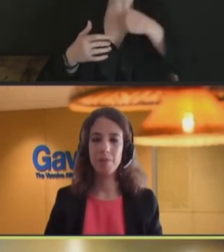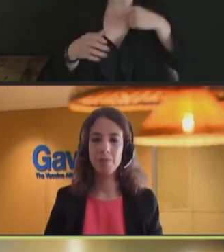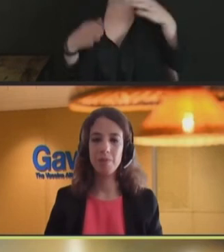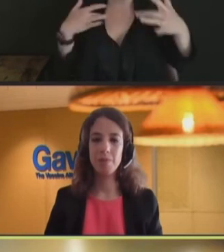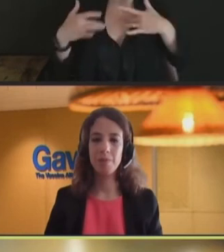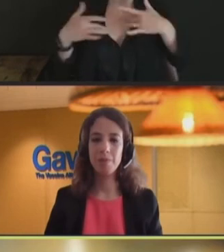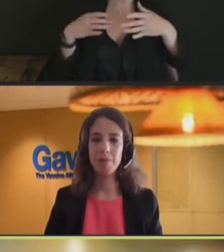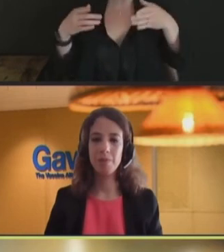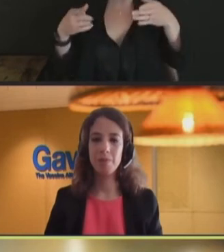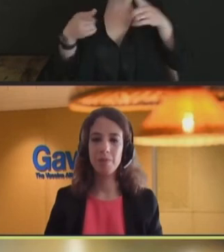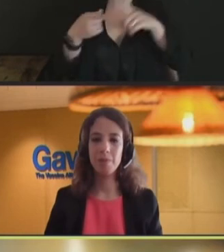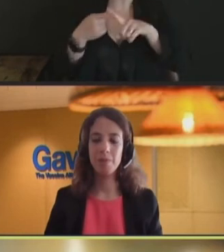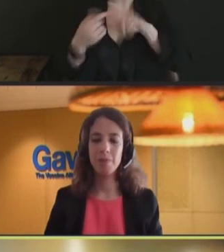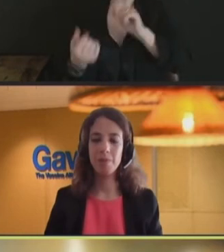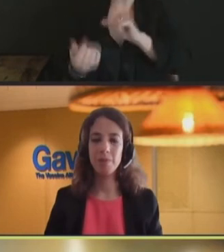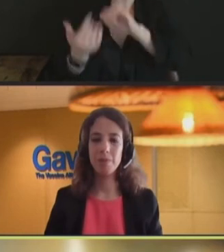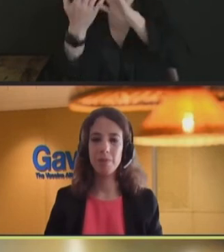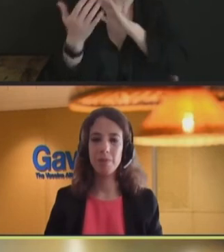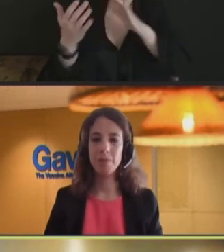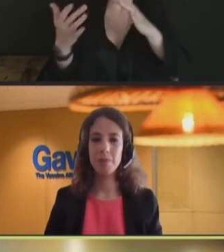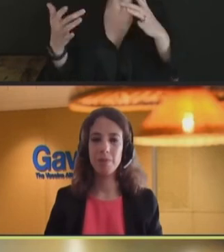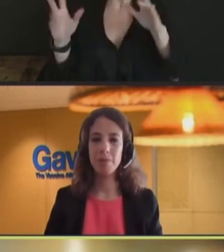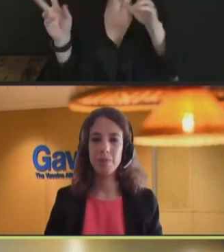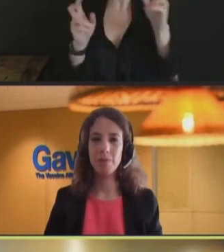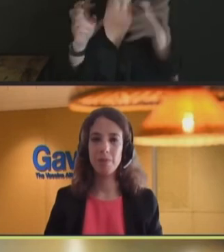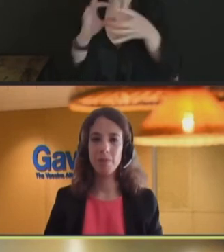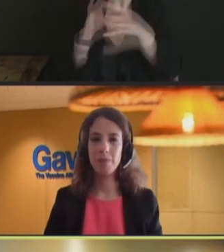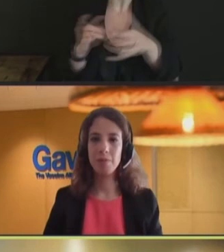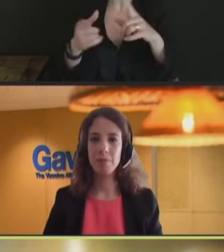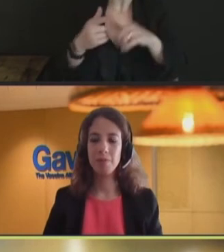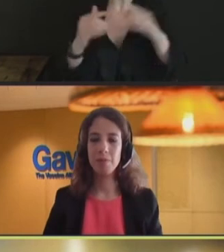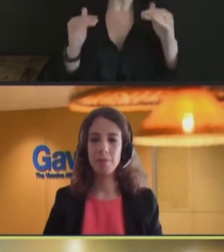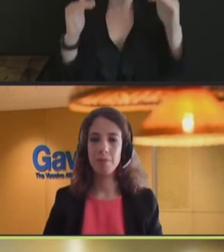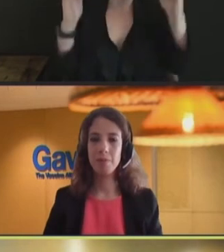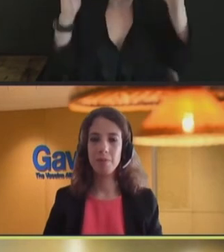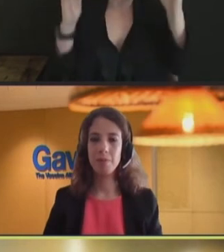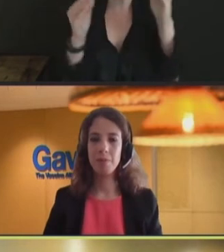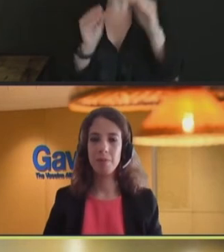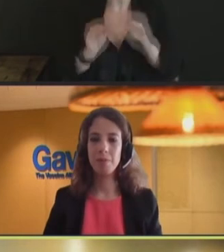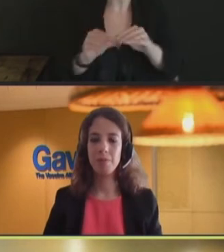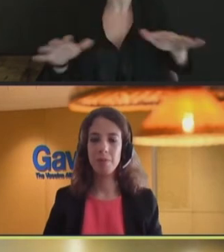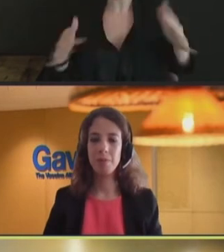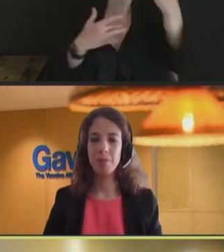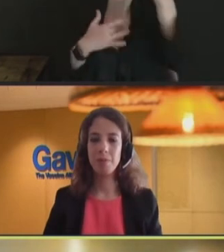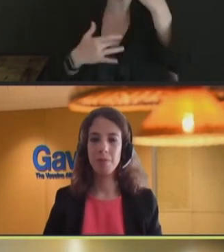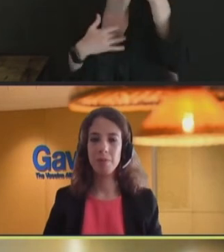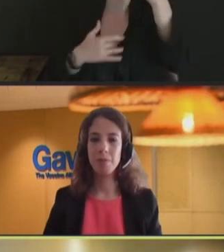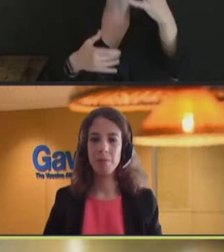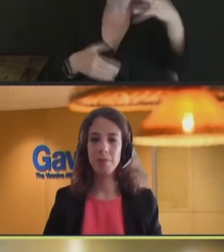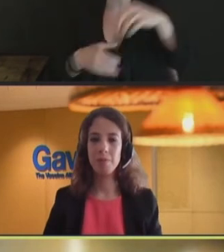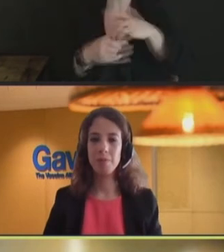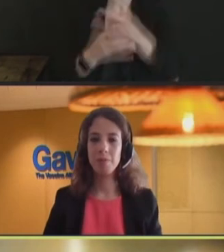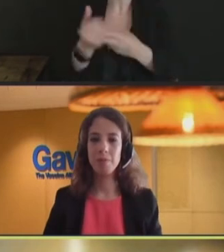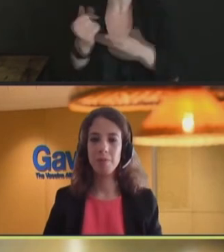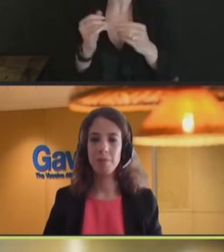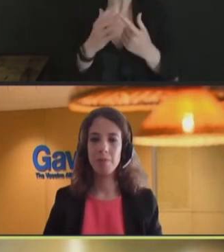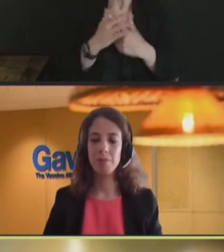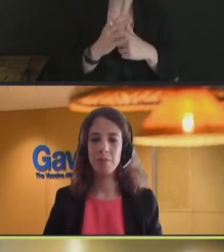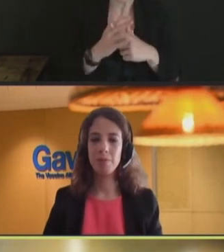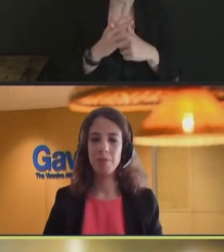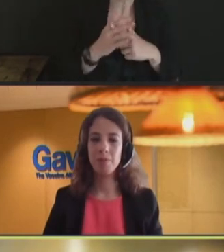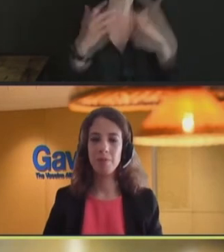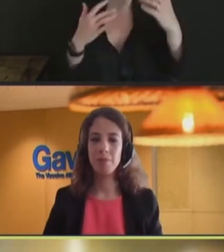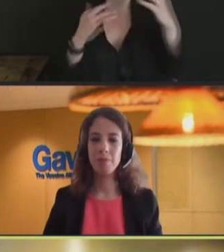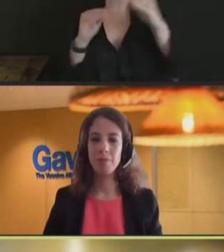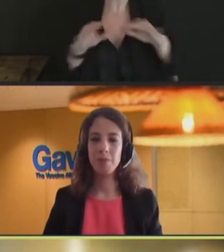to escalating infectious disease, and that includes both emerging infectious disease, i.e. pandemic